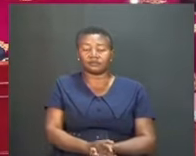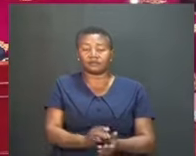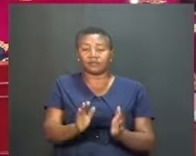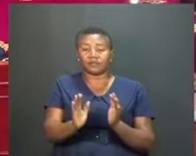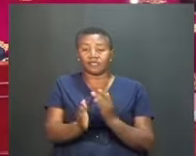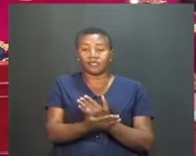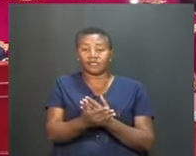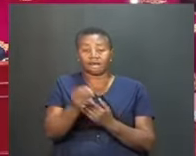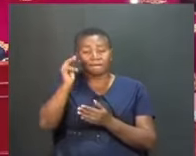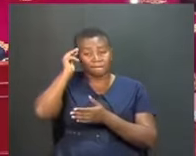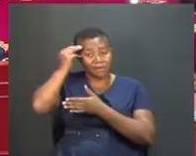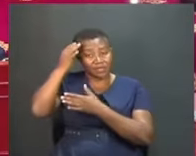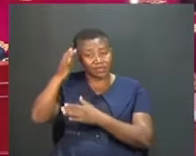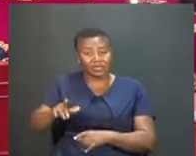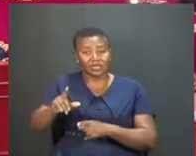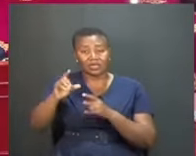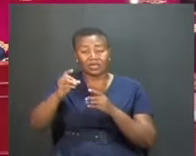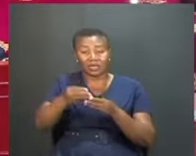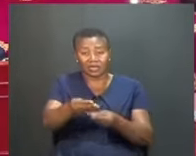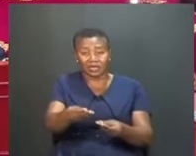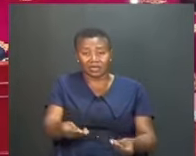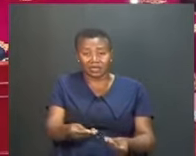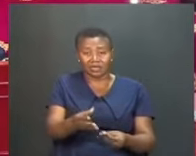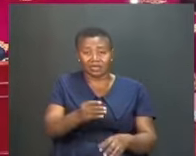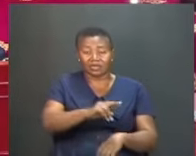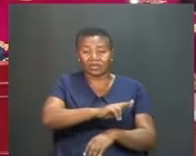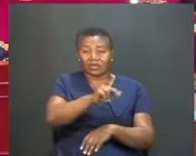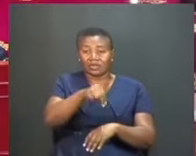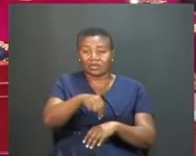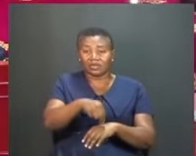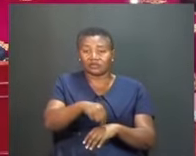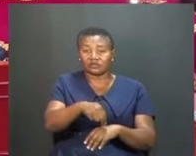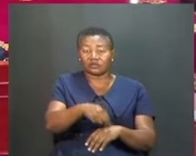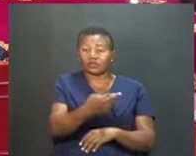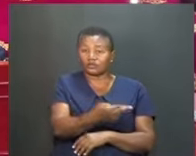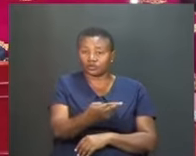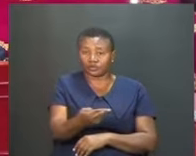for Lands and Natural Resources.